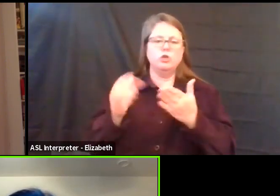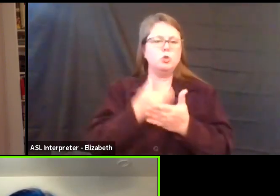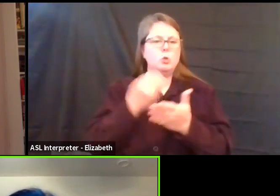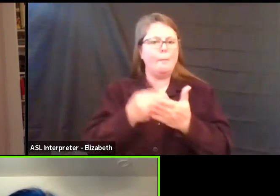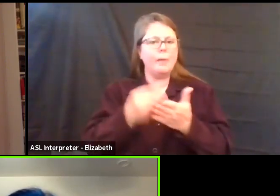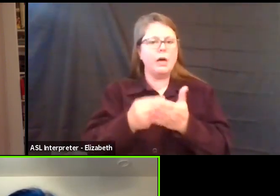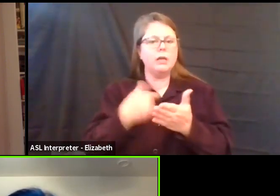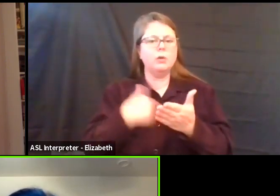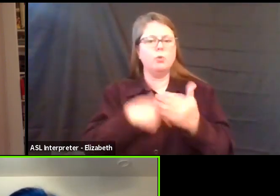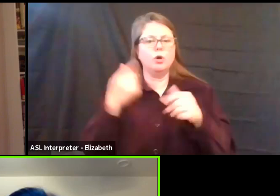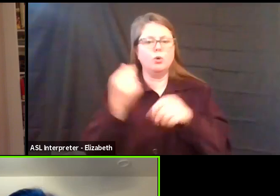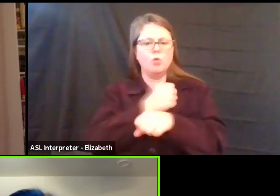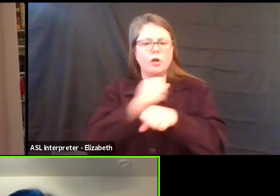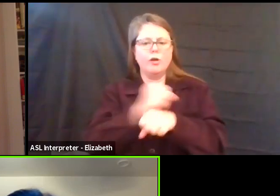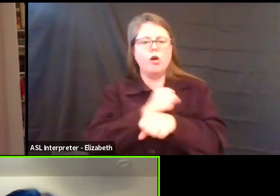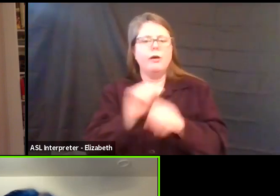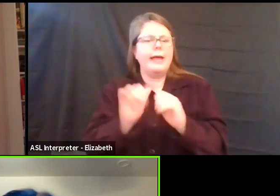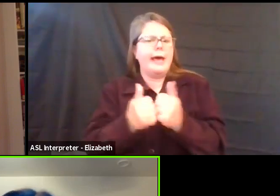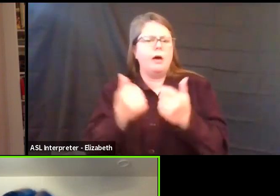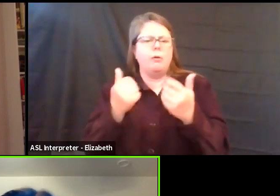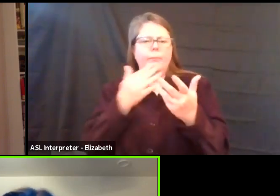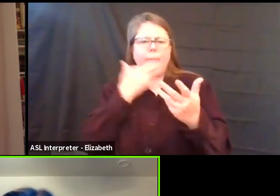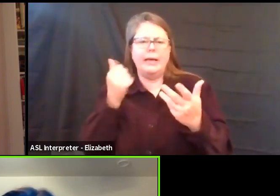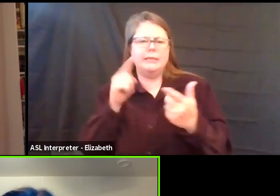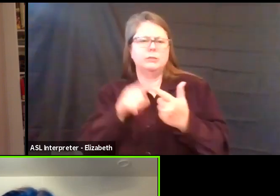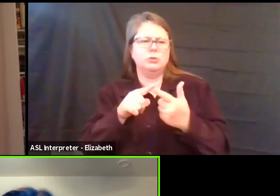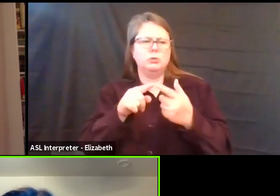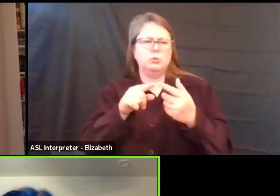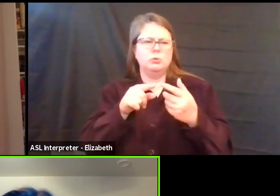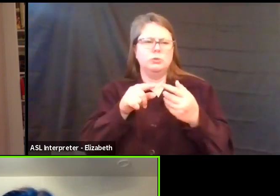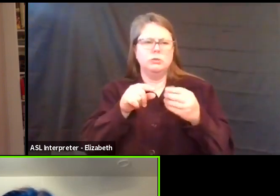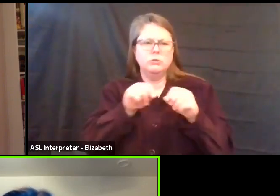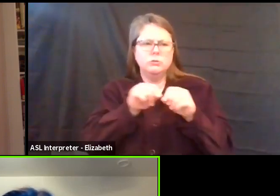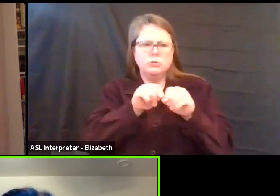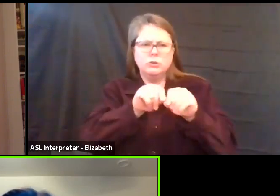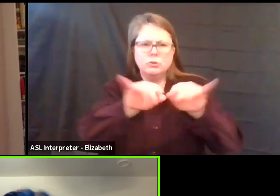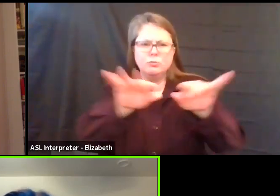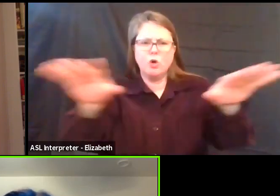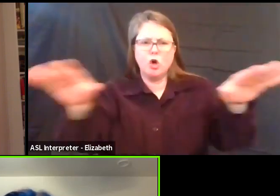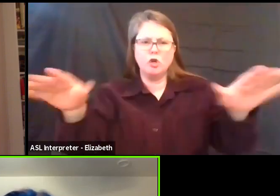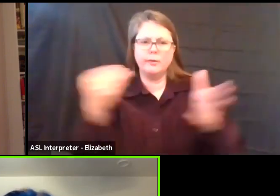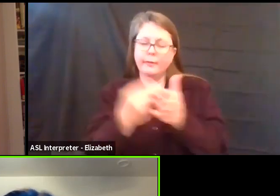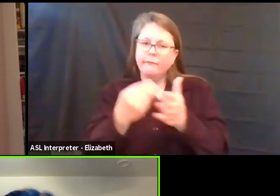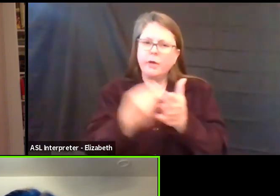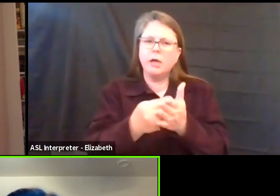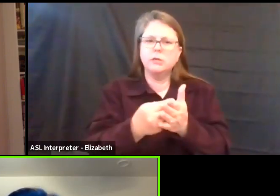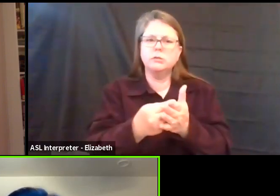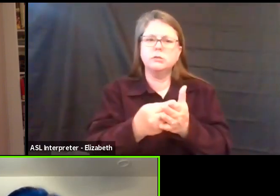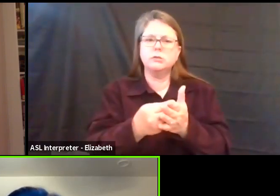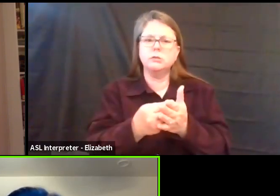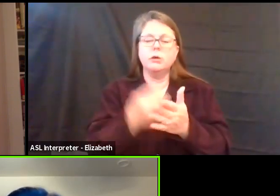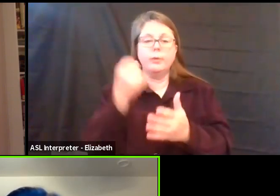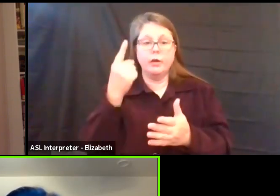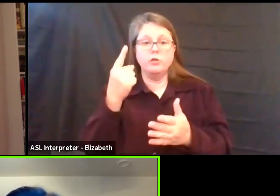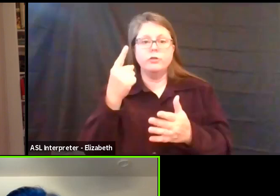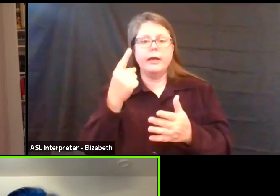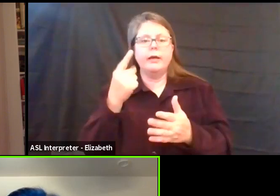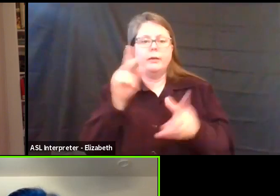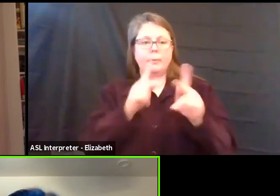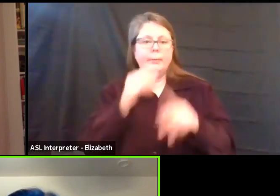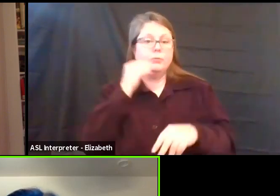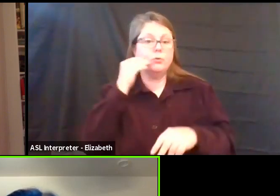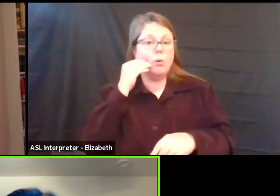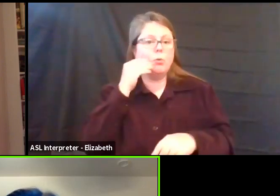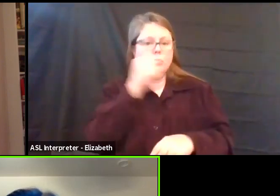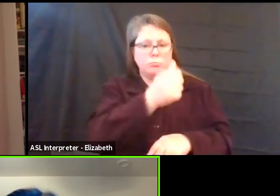funds. We know that they'll be going to wildfire impacted households, but we want to, we just got word, I think yesterday or the day before,